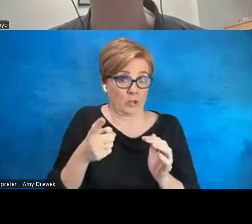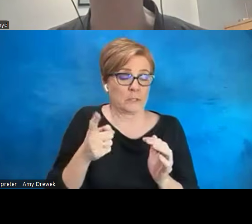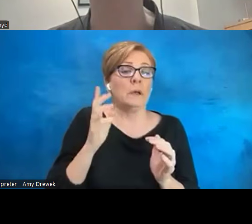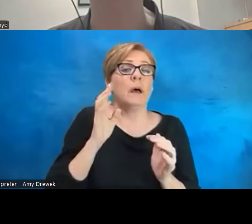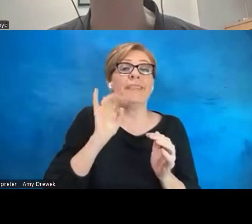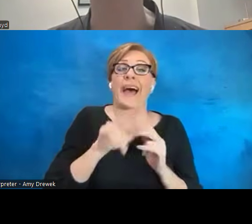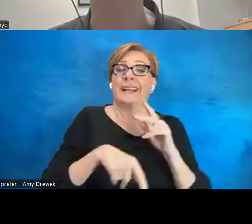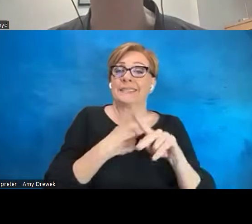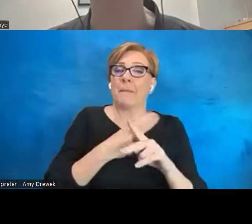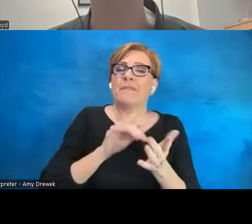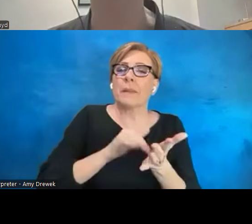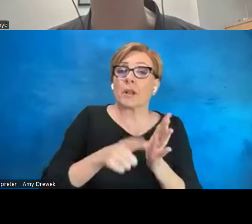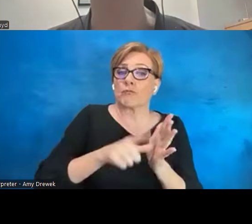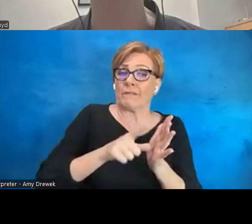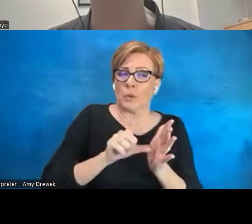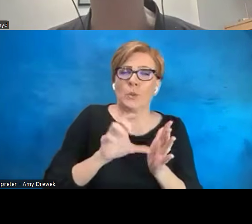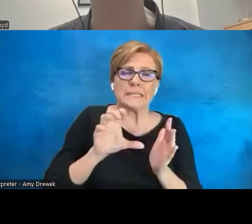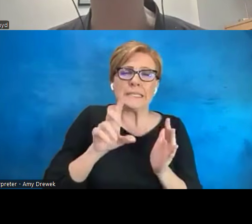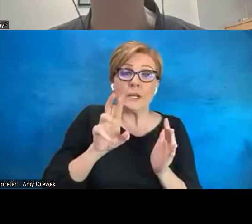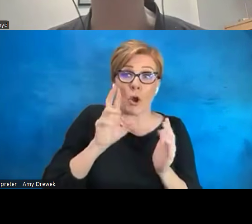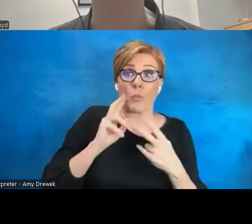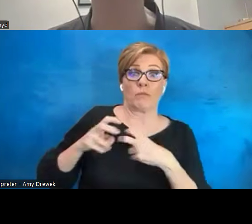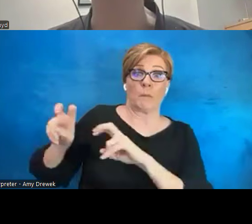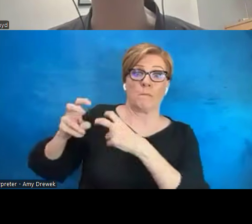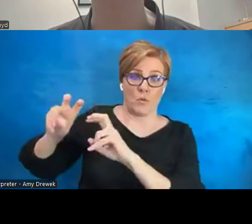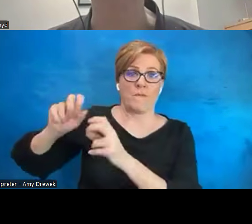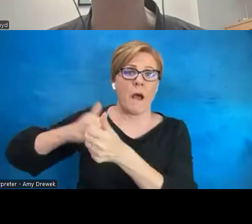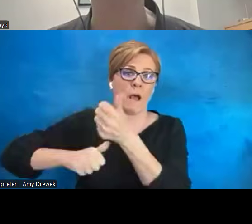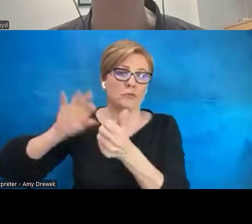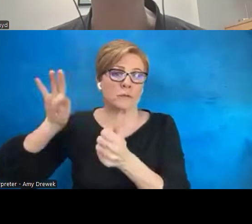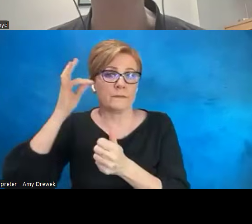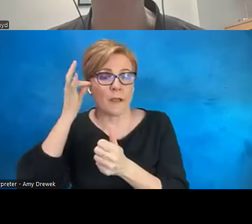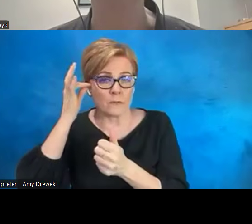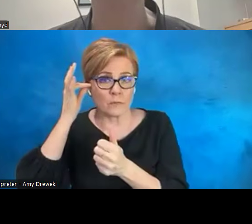those CDRs to the federal review units.